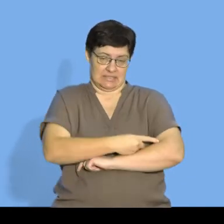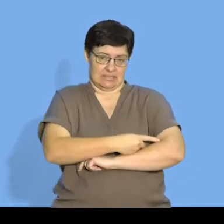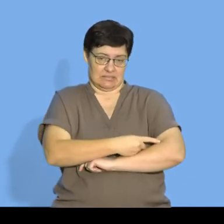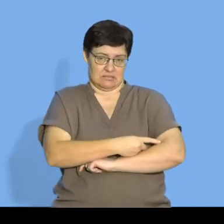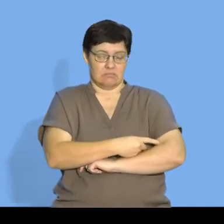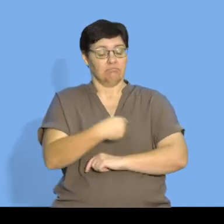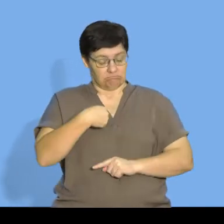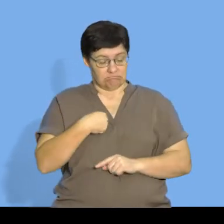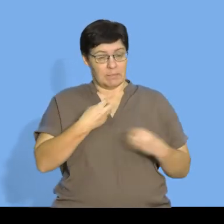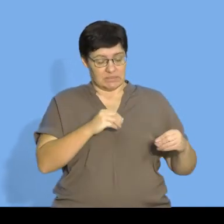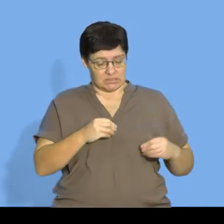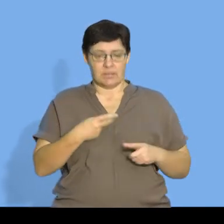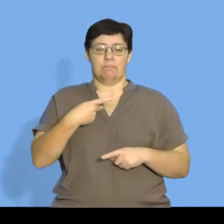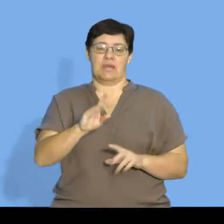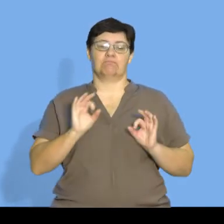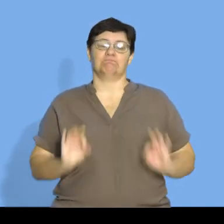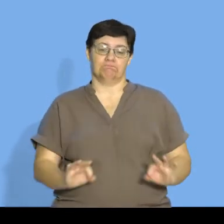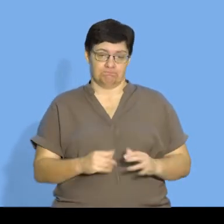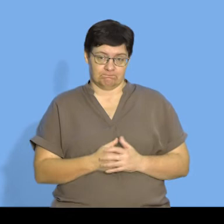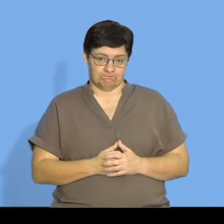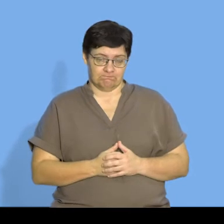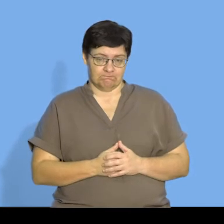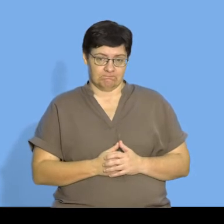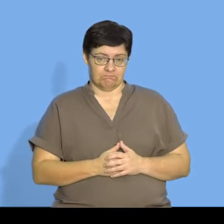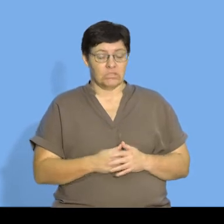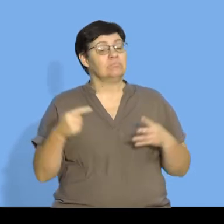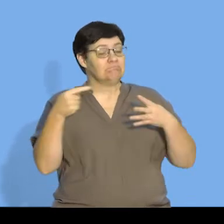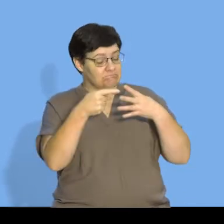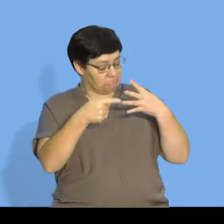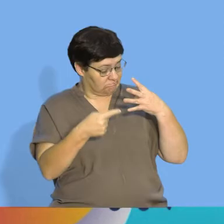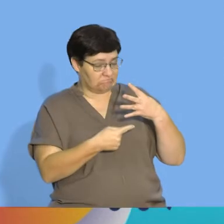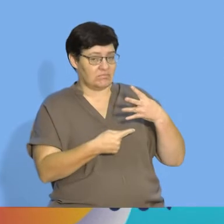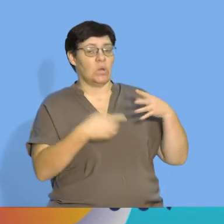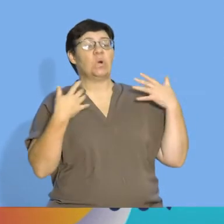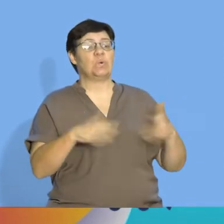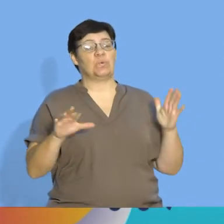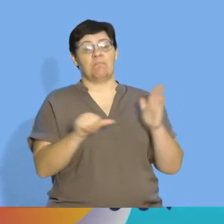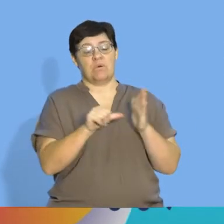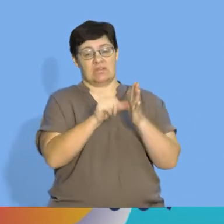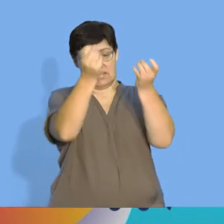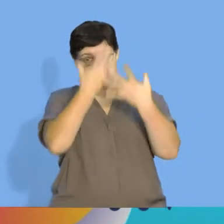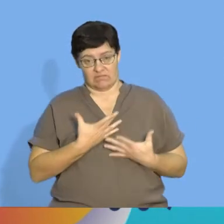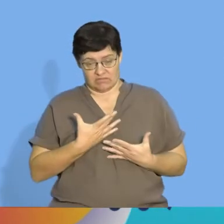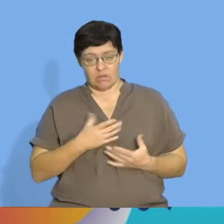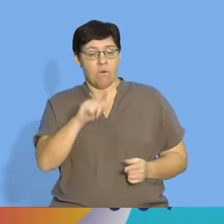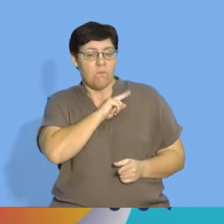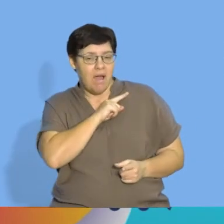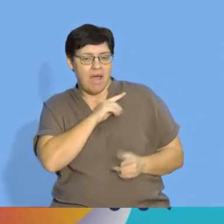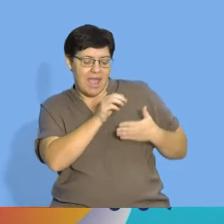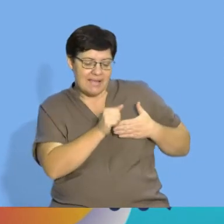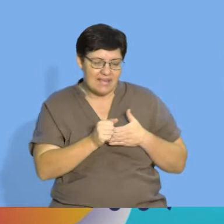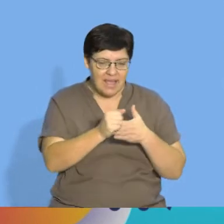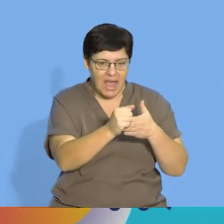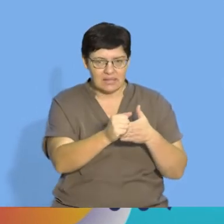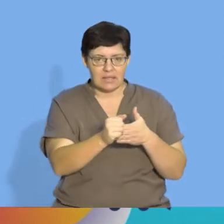complies with these terms. So all of these are important considerations because they guide you as to how you will